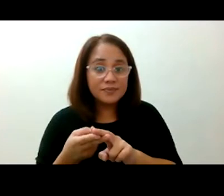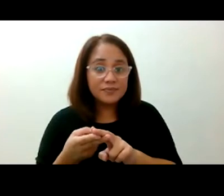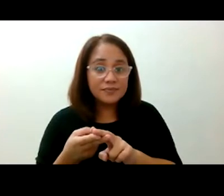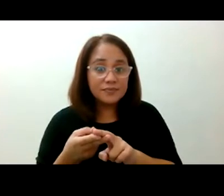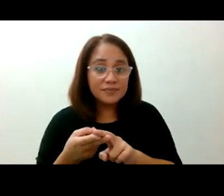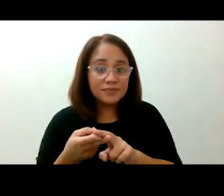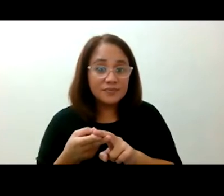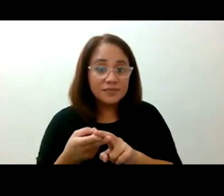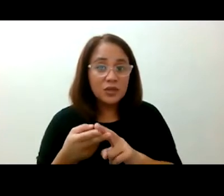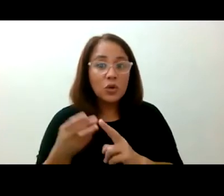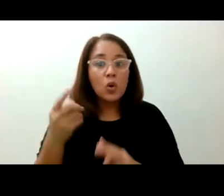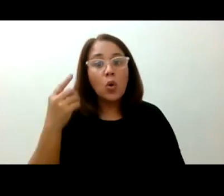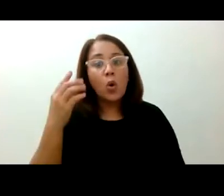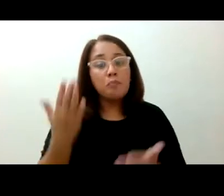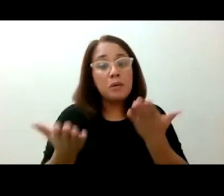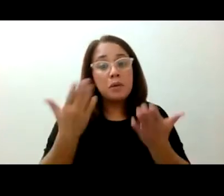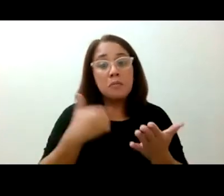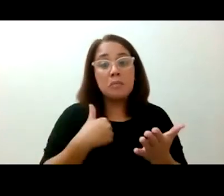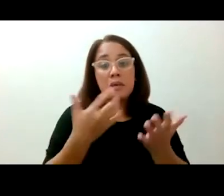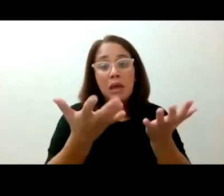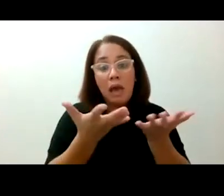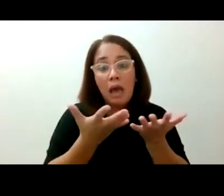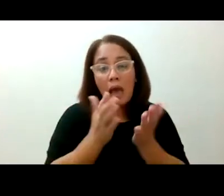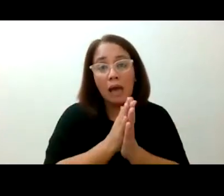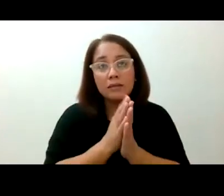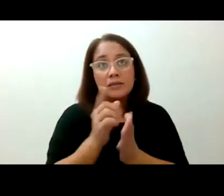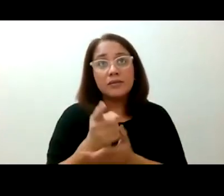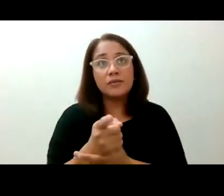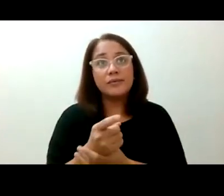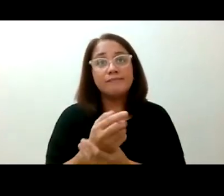Or I may ask you, let me